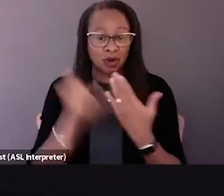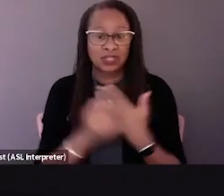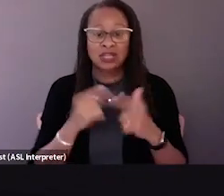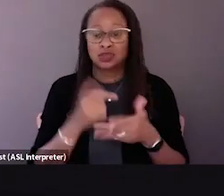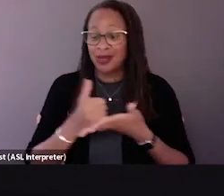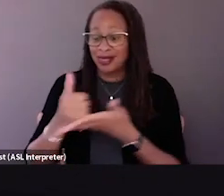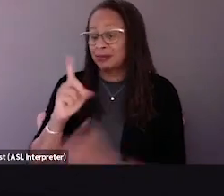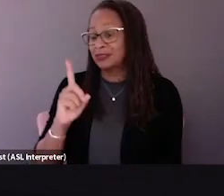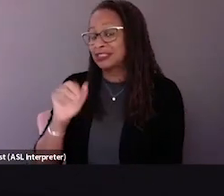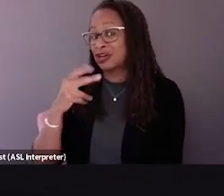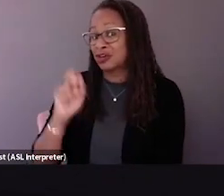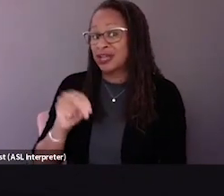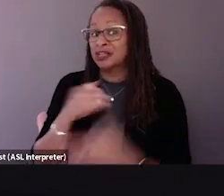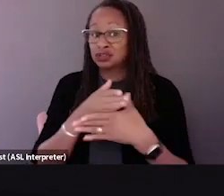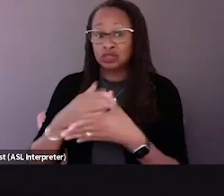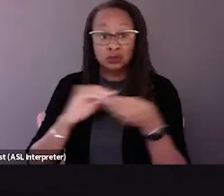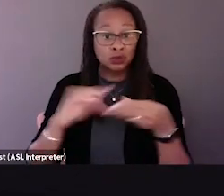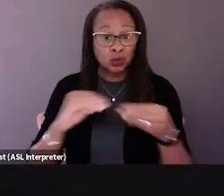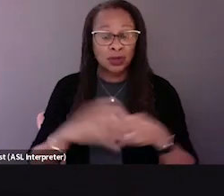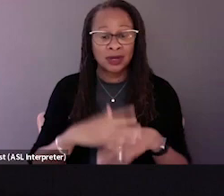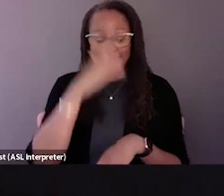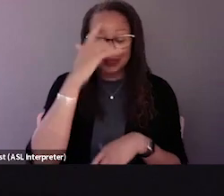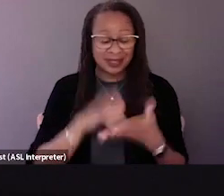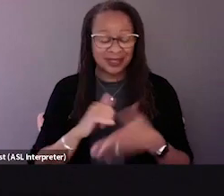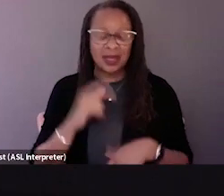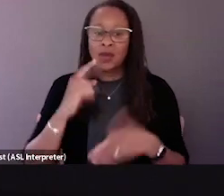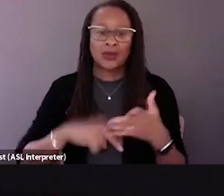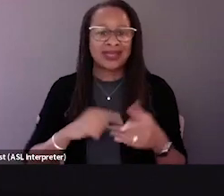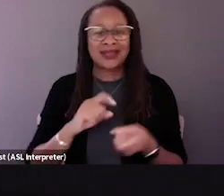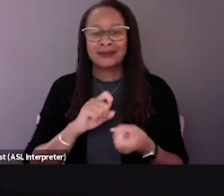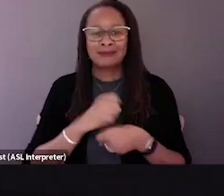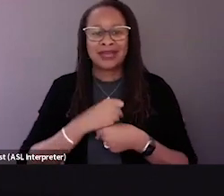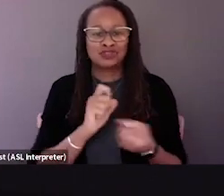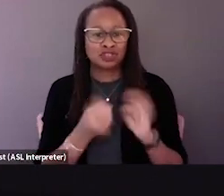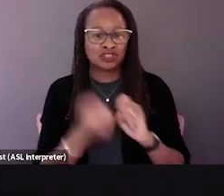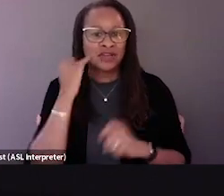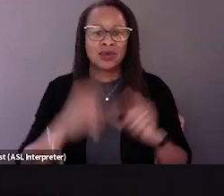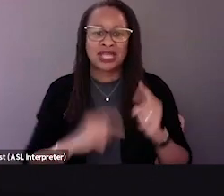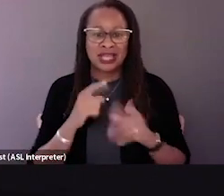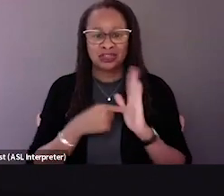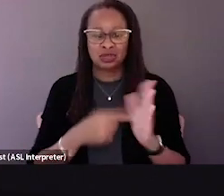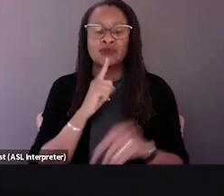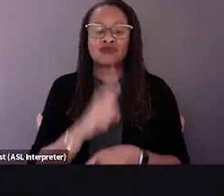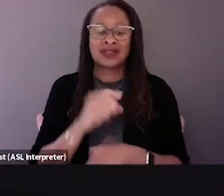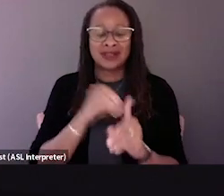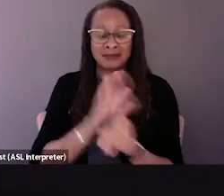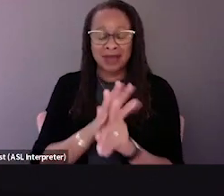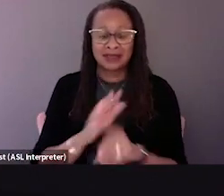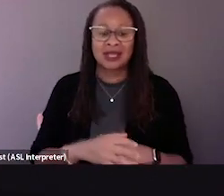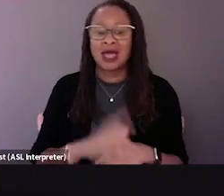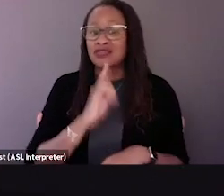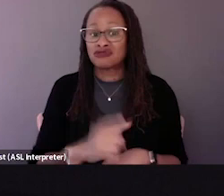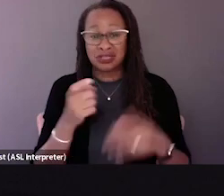help Darren tell this story, was that, we can't make change if we can't show the real impact that, and the